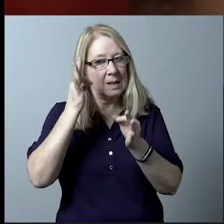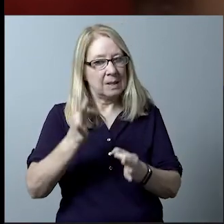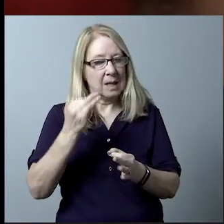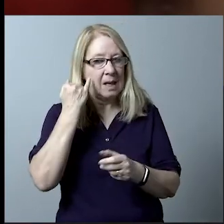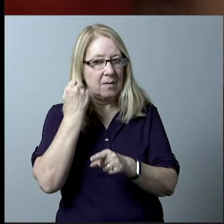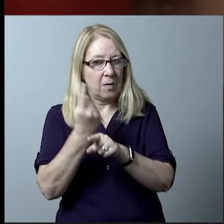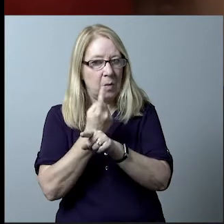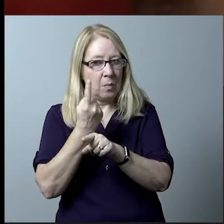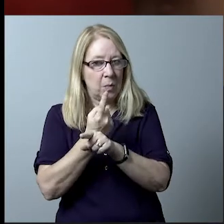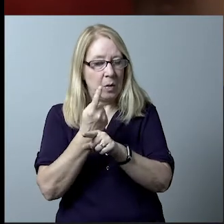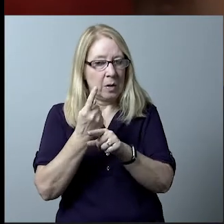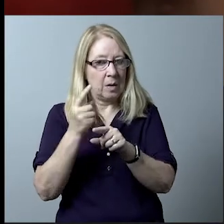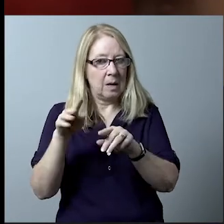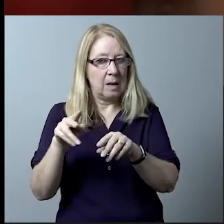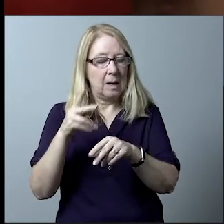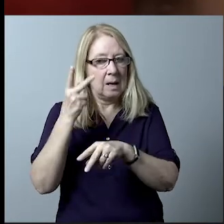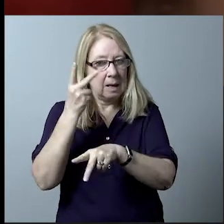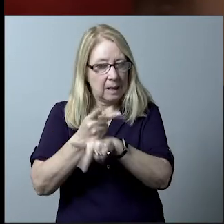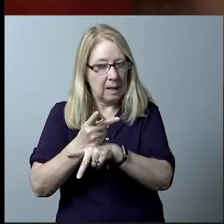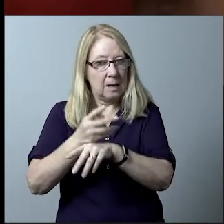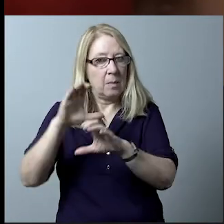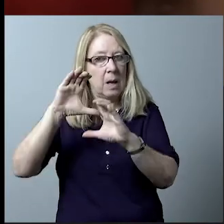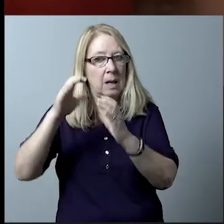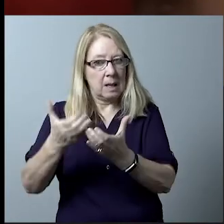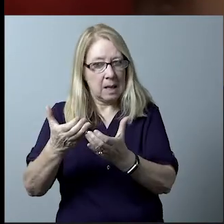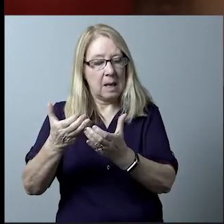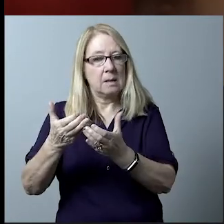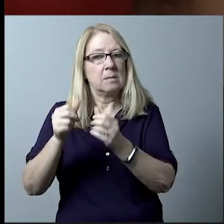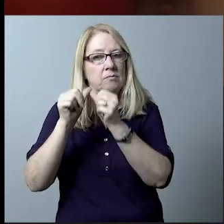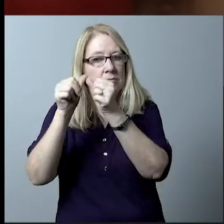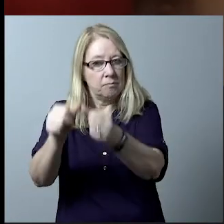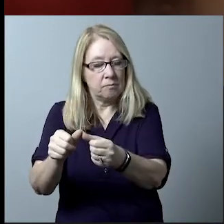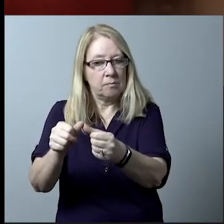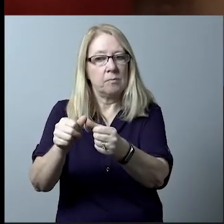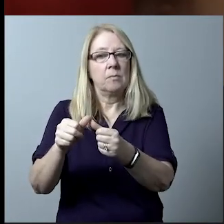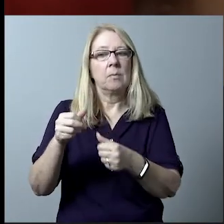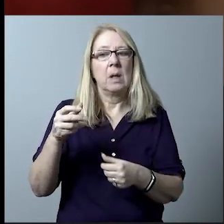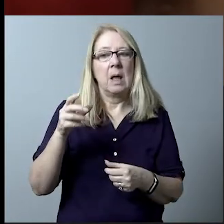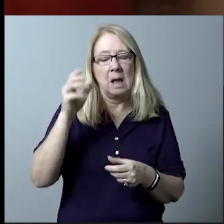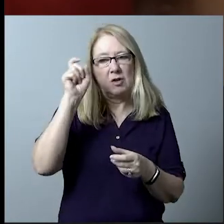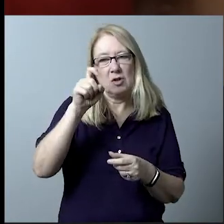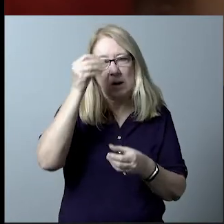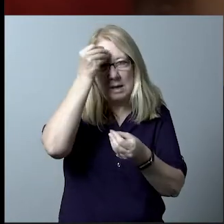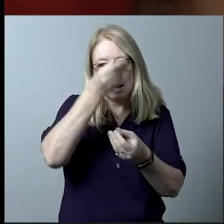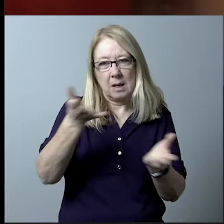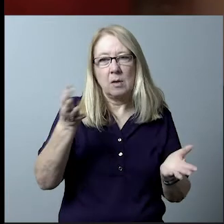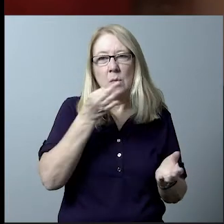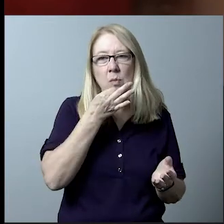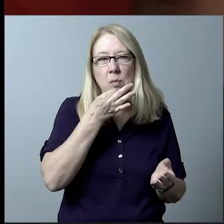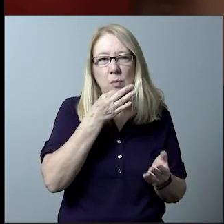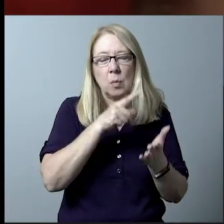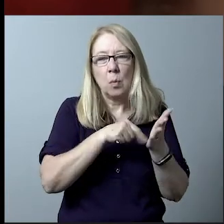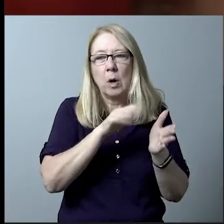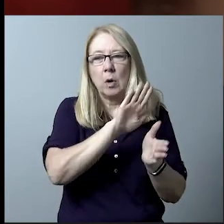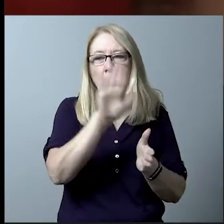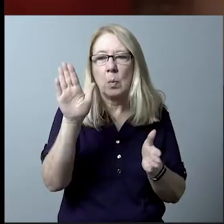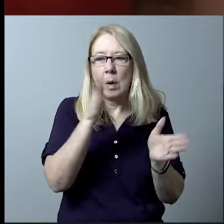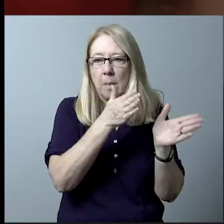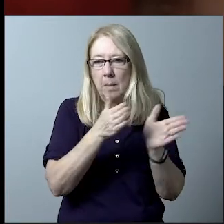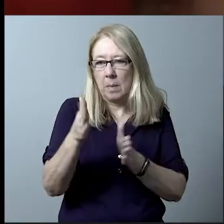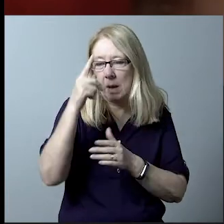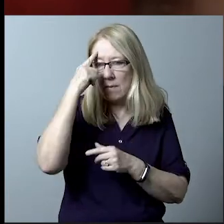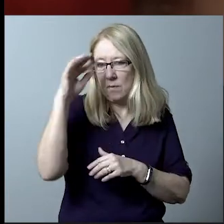will decide whether it's appropriate to keep their course happening, and they should tell their students soon.